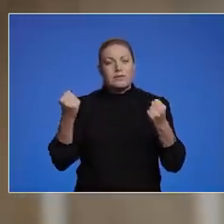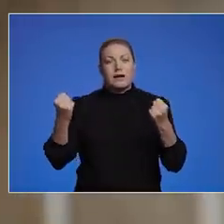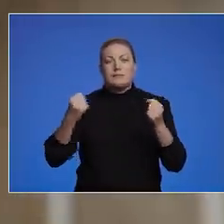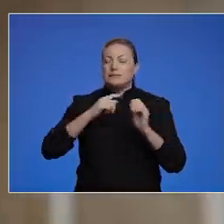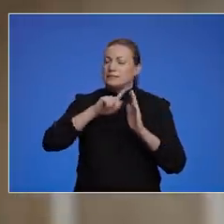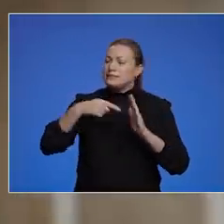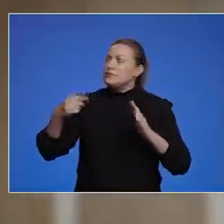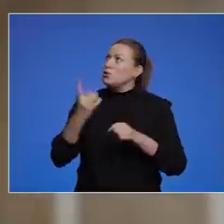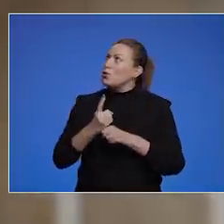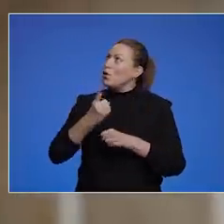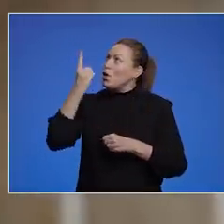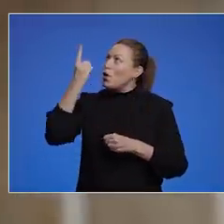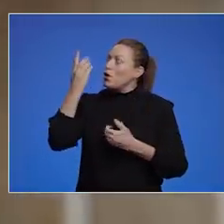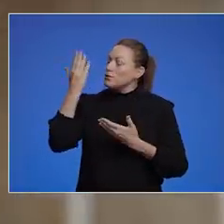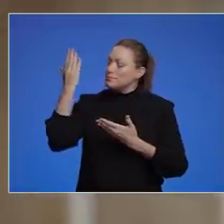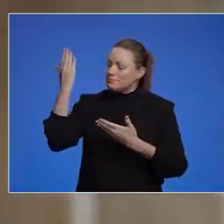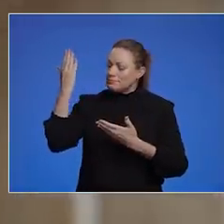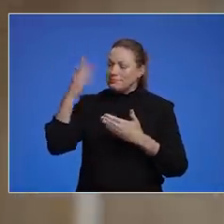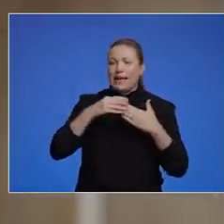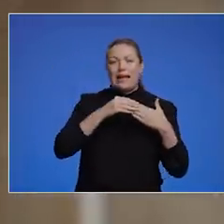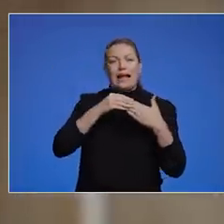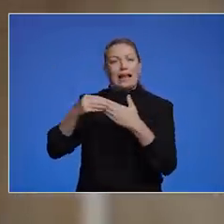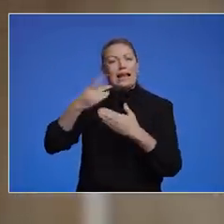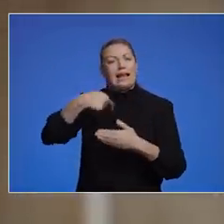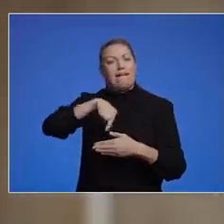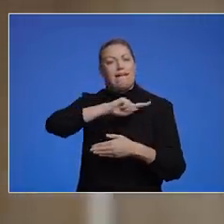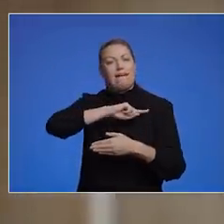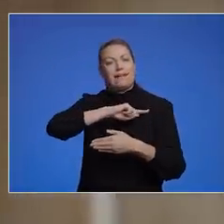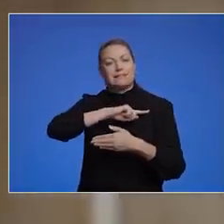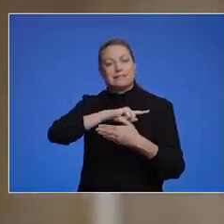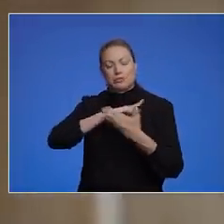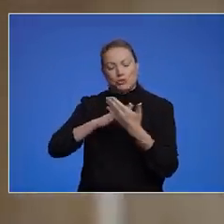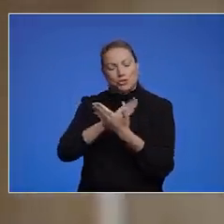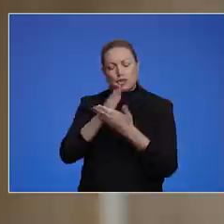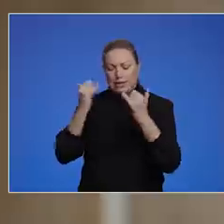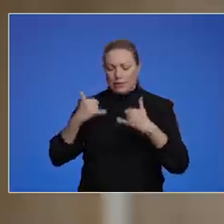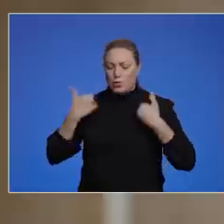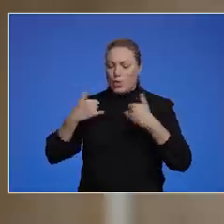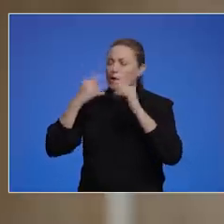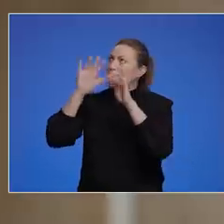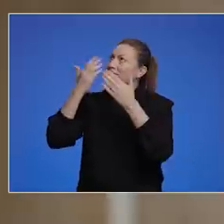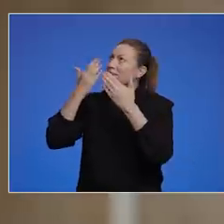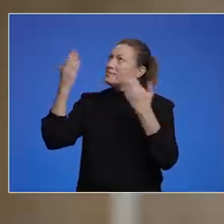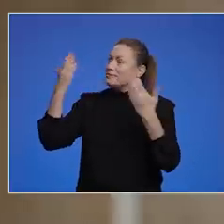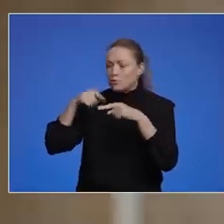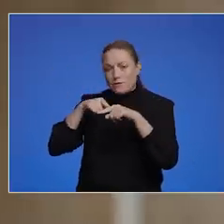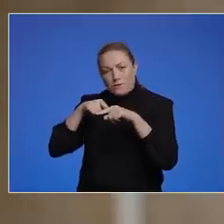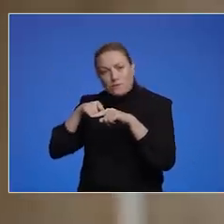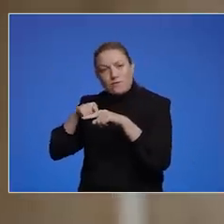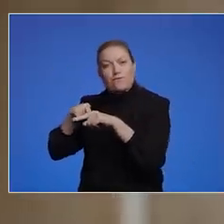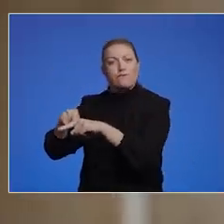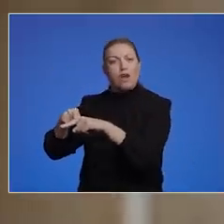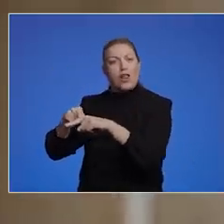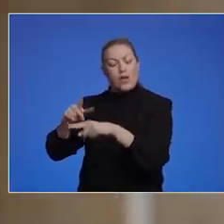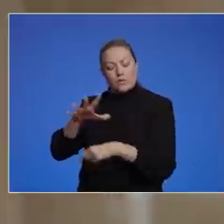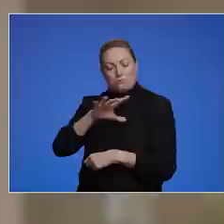Almighty ever-living God, lead us to a share in the joys of heaven, so that the humble flock may reach where the brave shepherd